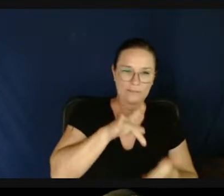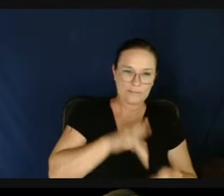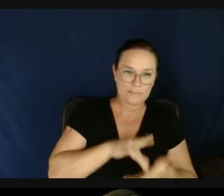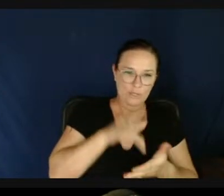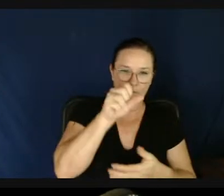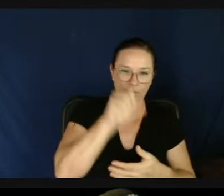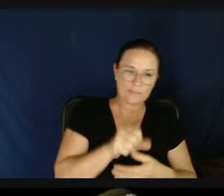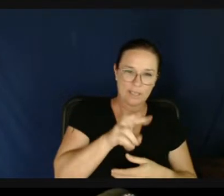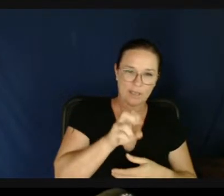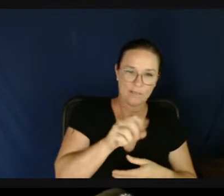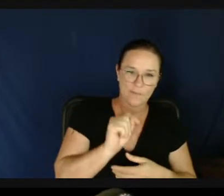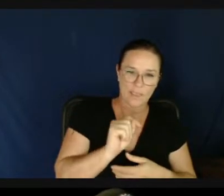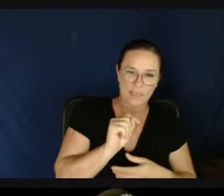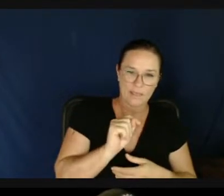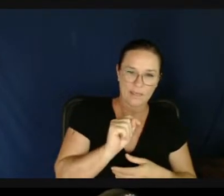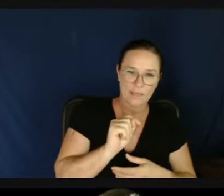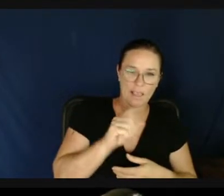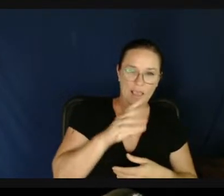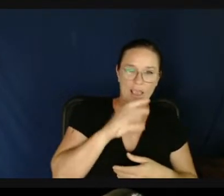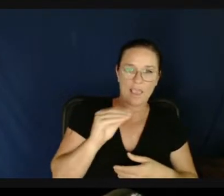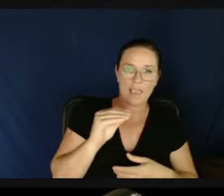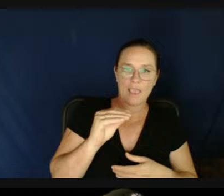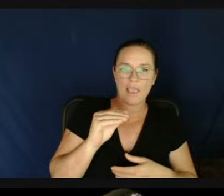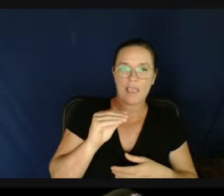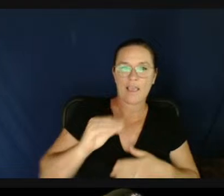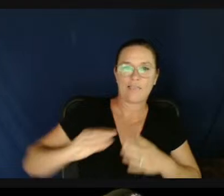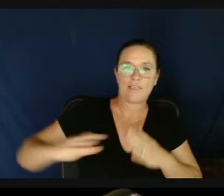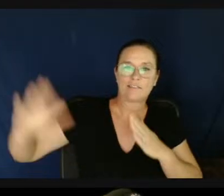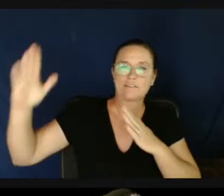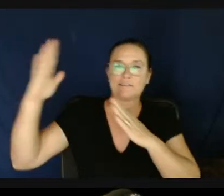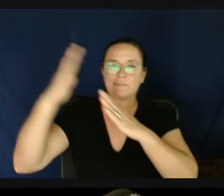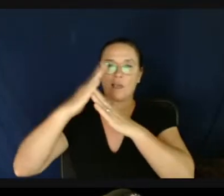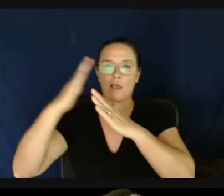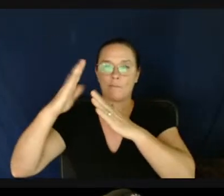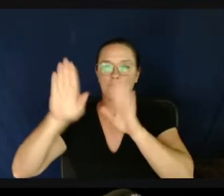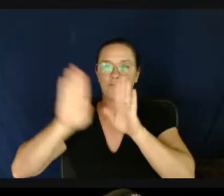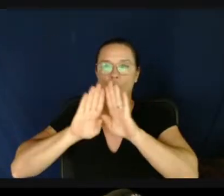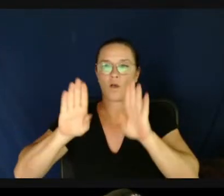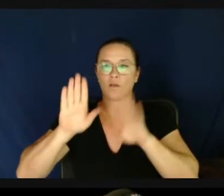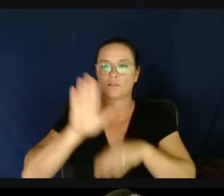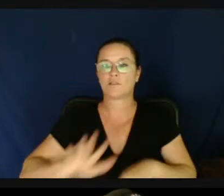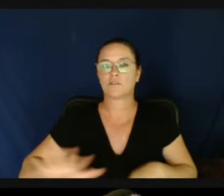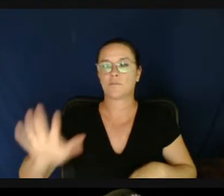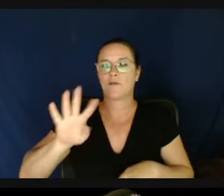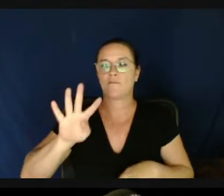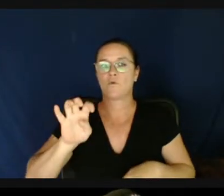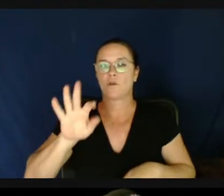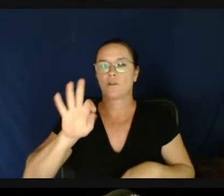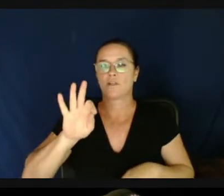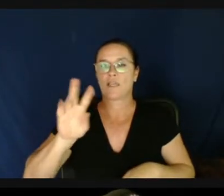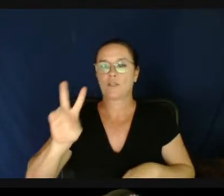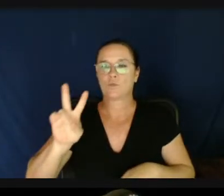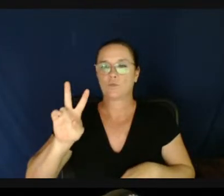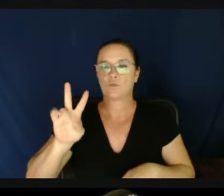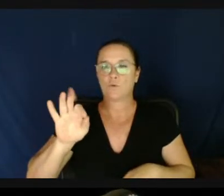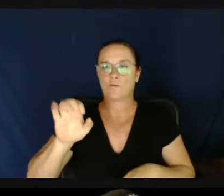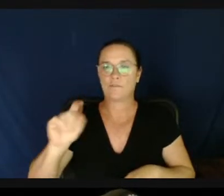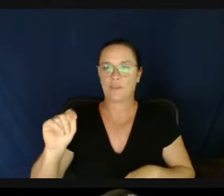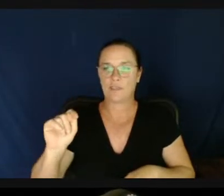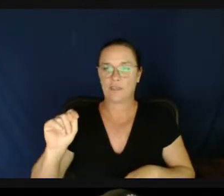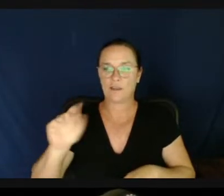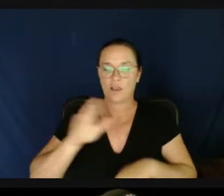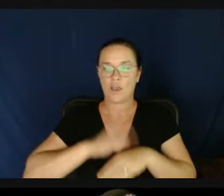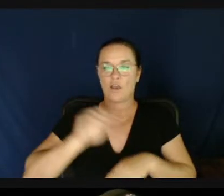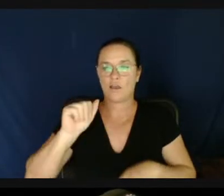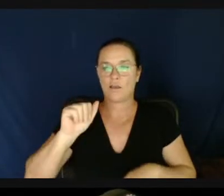vent and the lava flows at the top of the crater wall is approximately 150 meters, 492 feet on